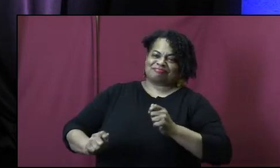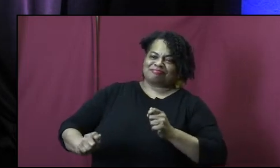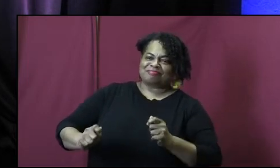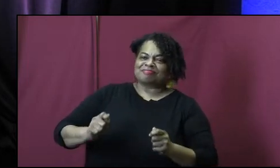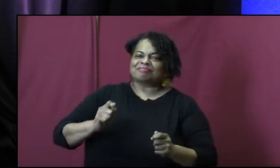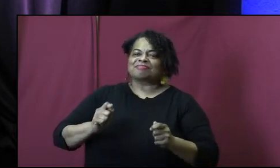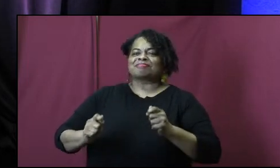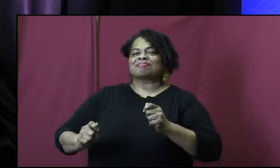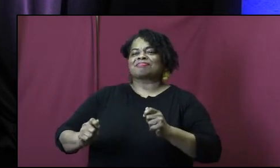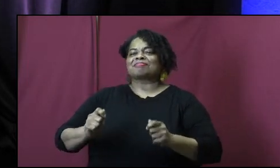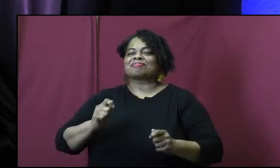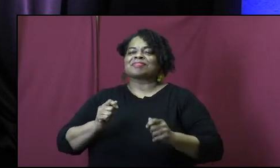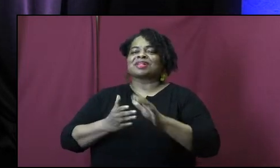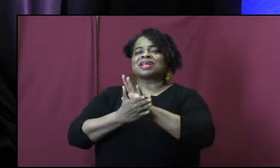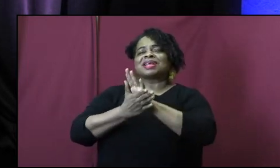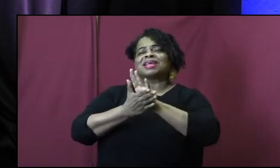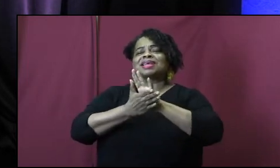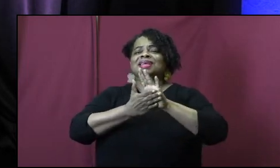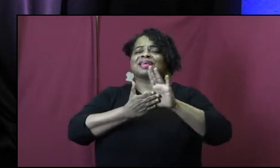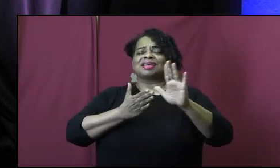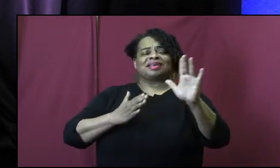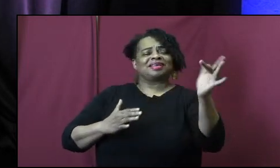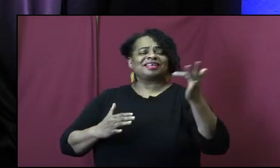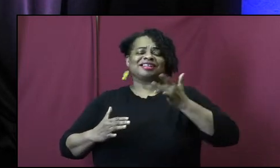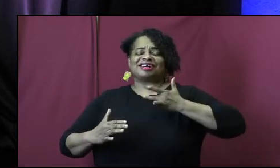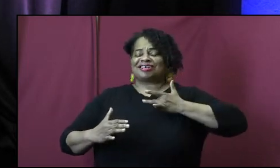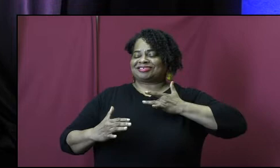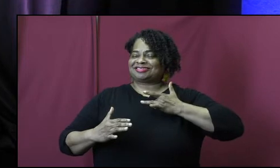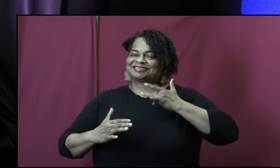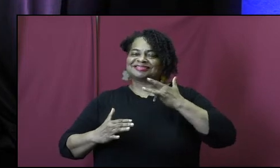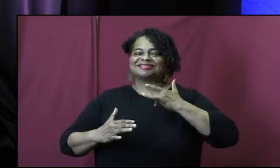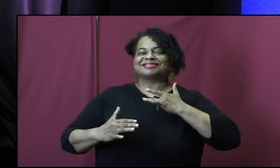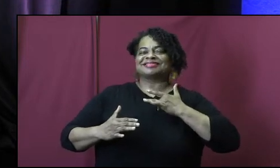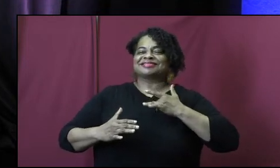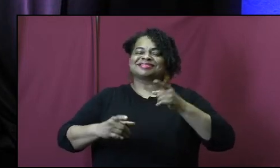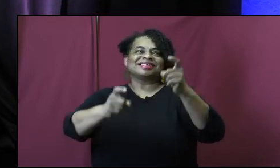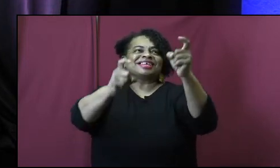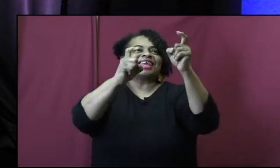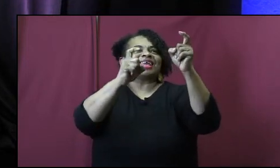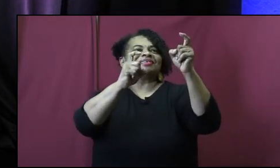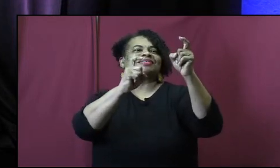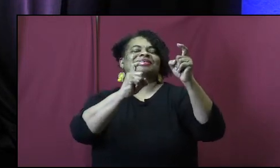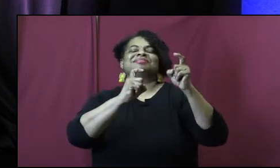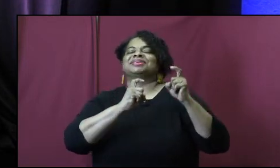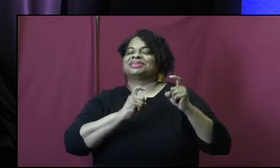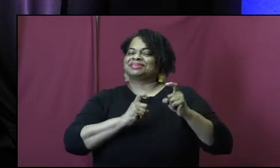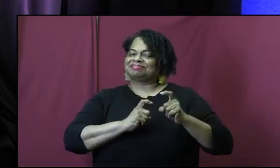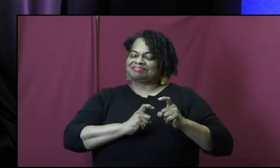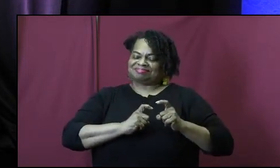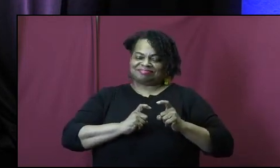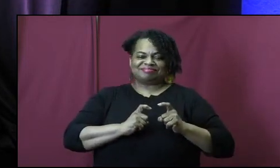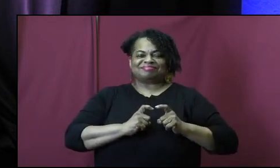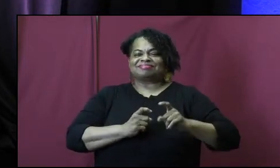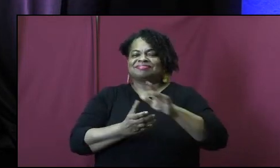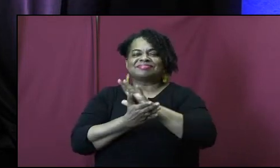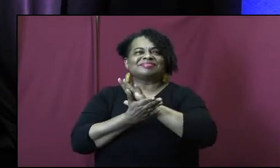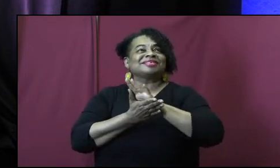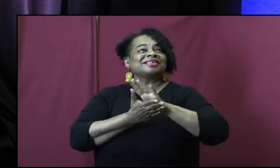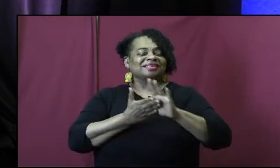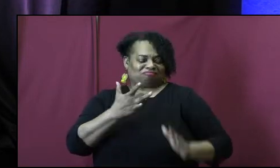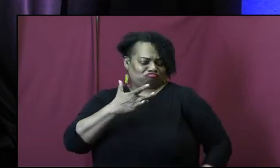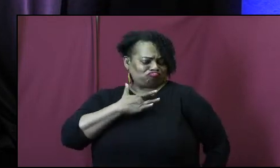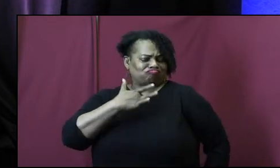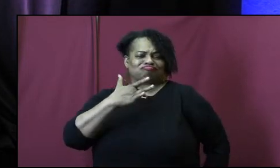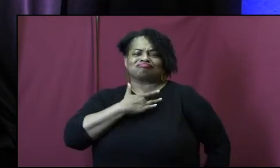Give me a clean heart, a better one, I pray. Stay on